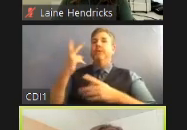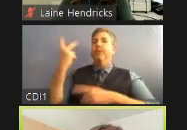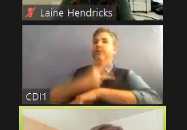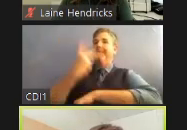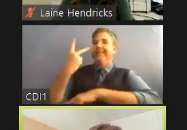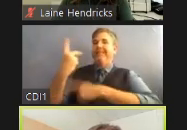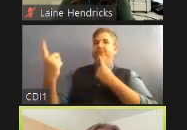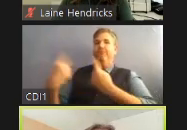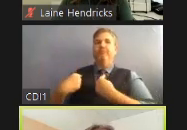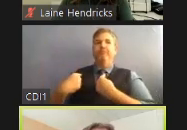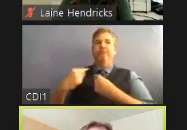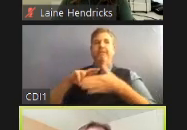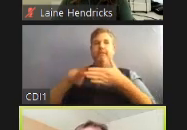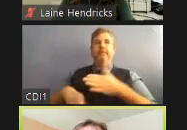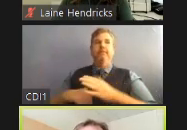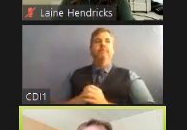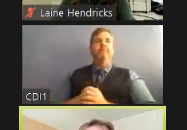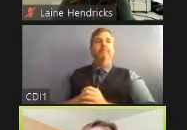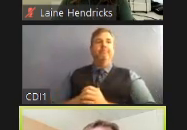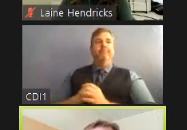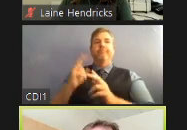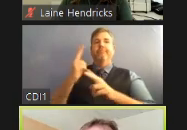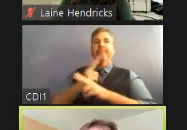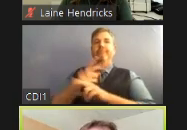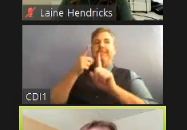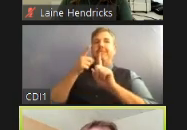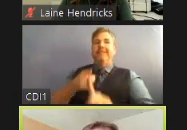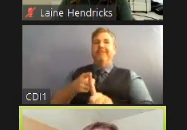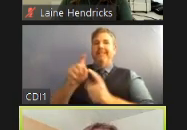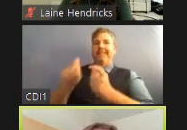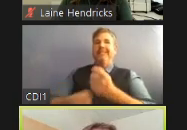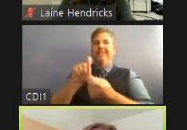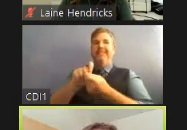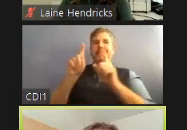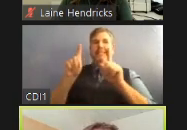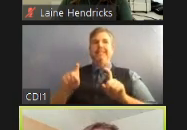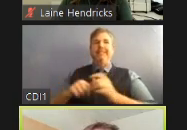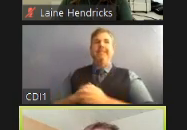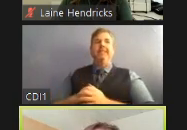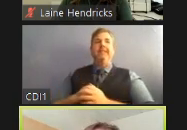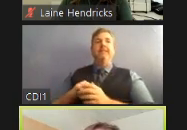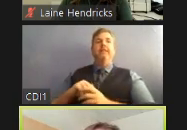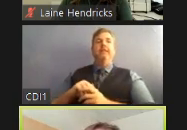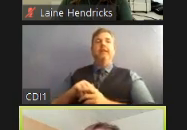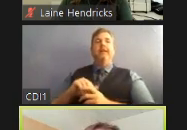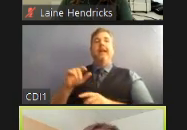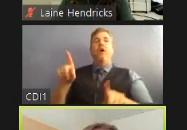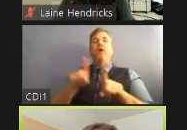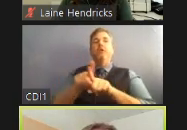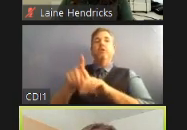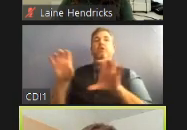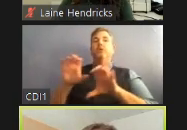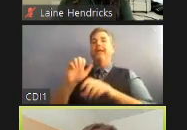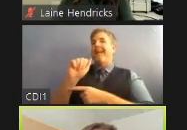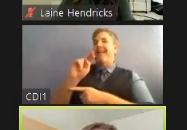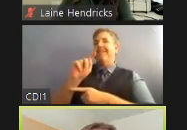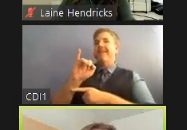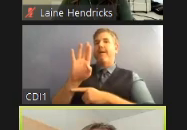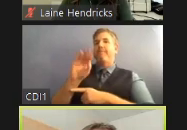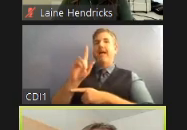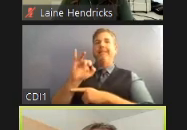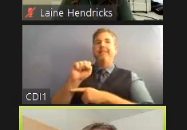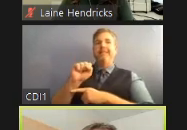that community. We're also doing antibody testing for Marin Community Clinic patients, as well as rapid testing